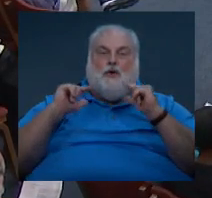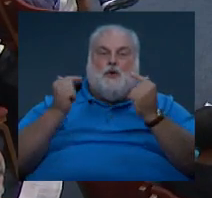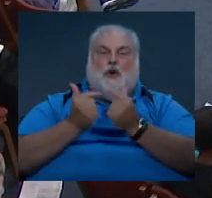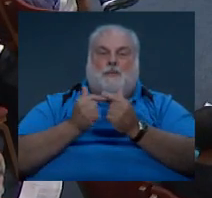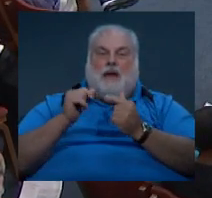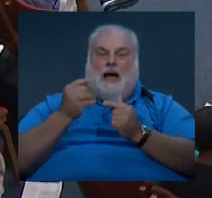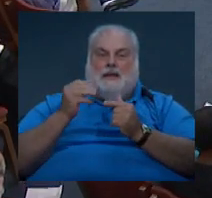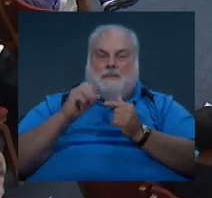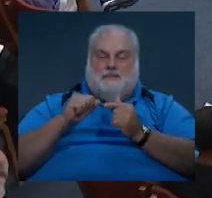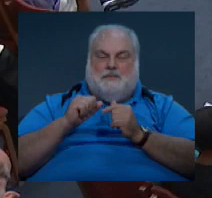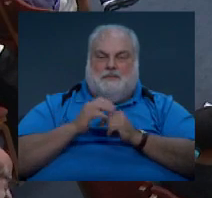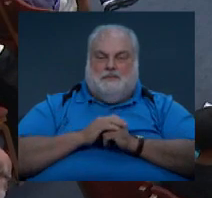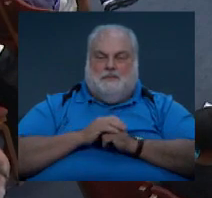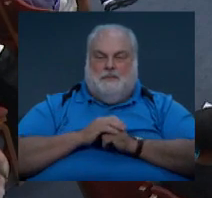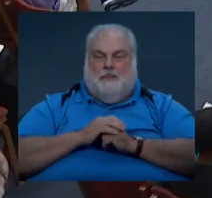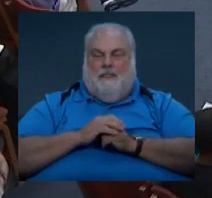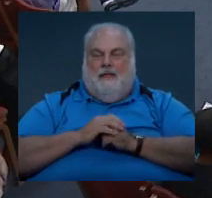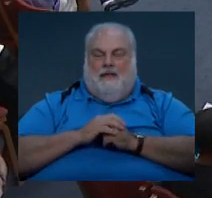items for the first time?